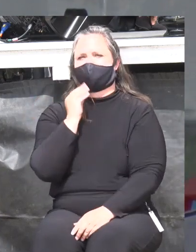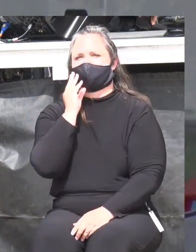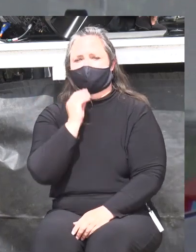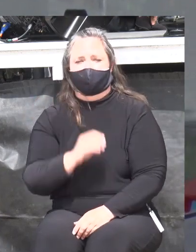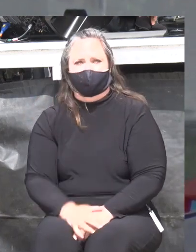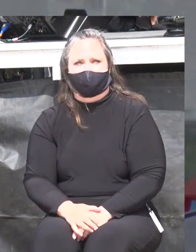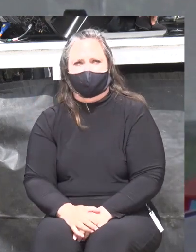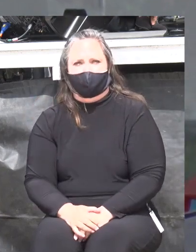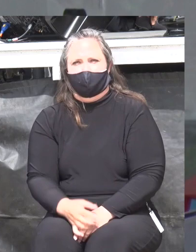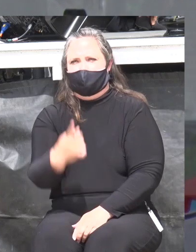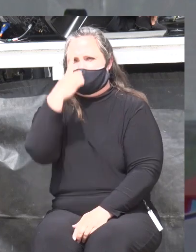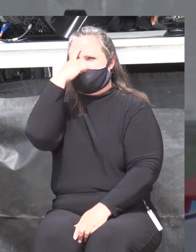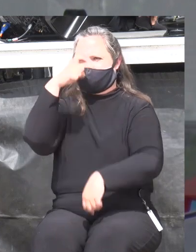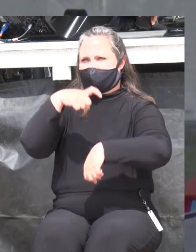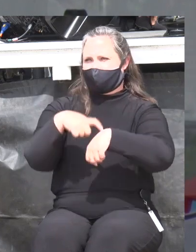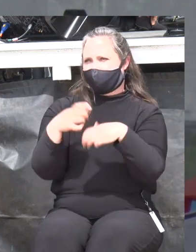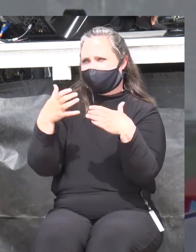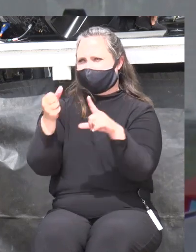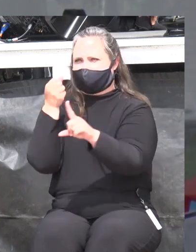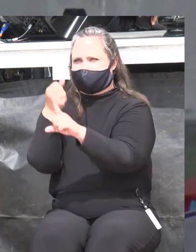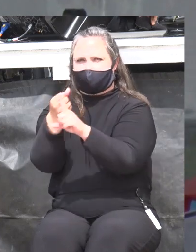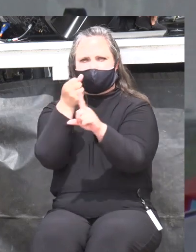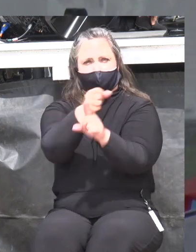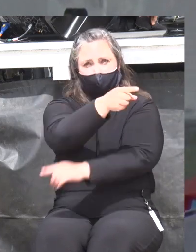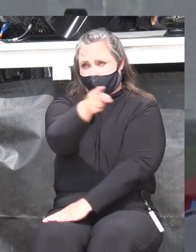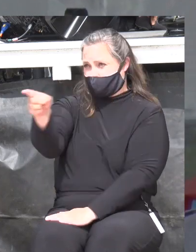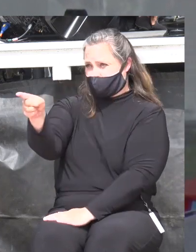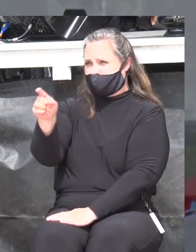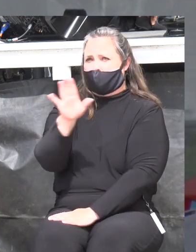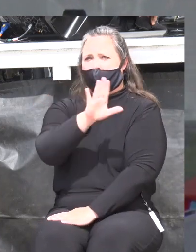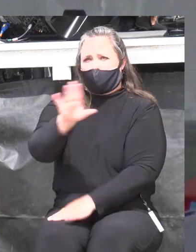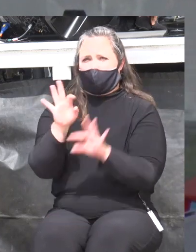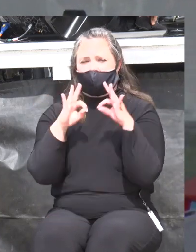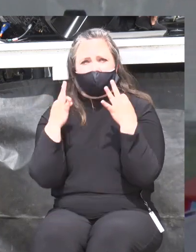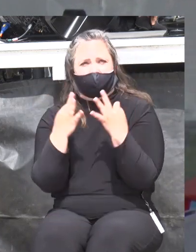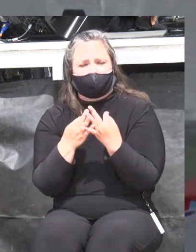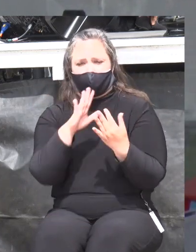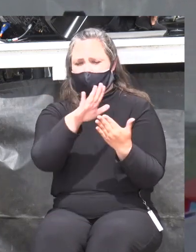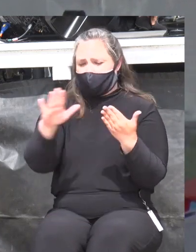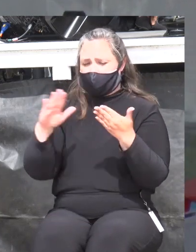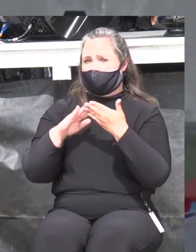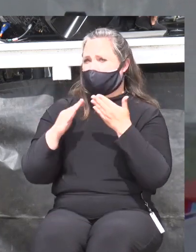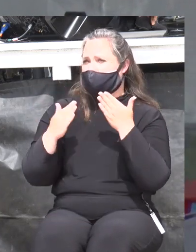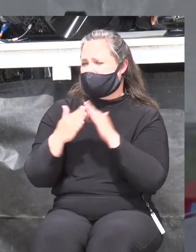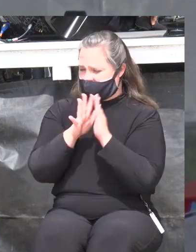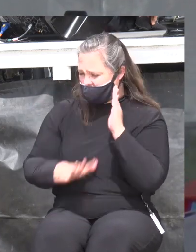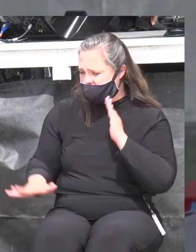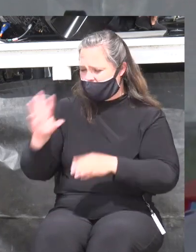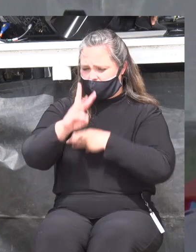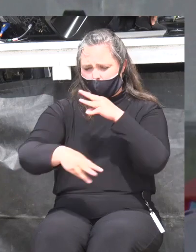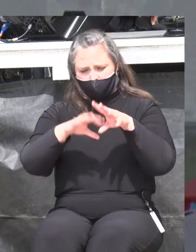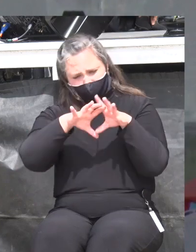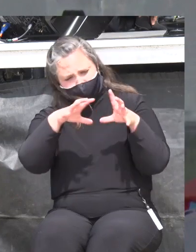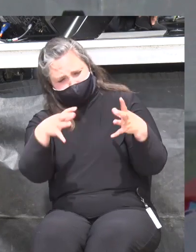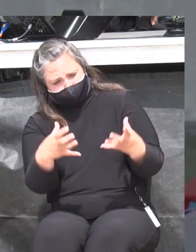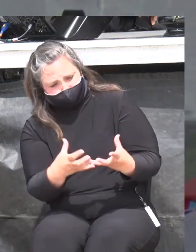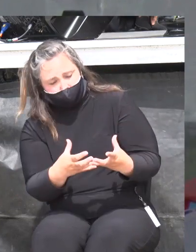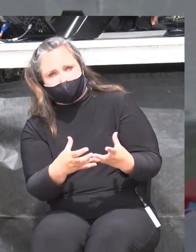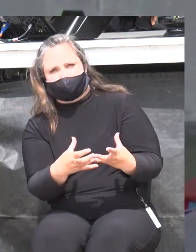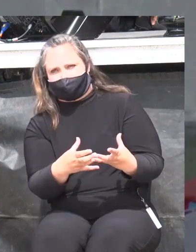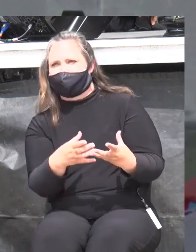it happened to you, and many of your loved ones, and all of our communities around the world, you've been made